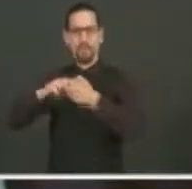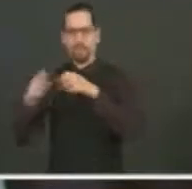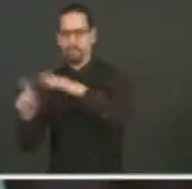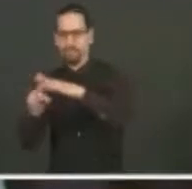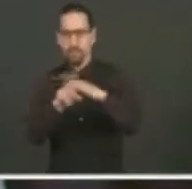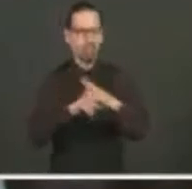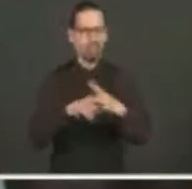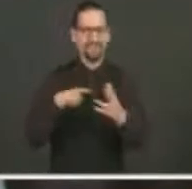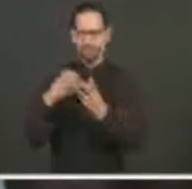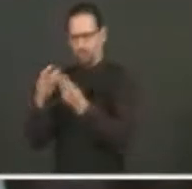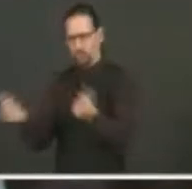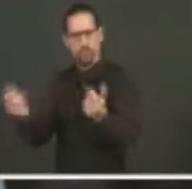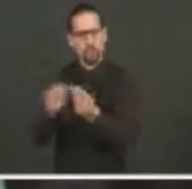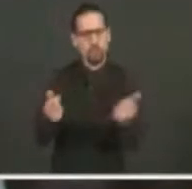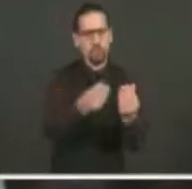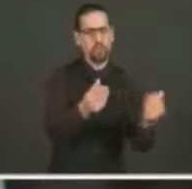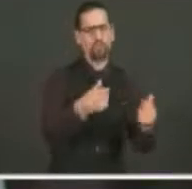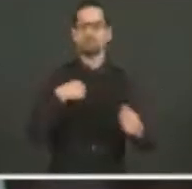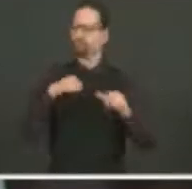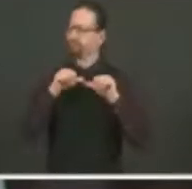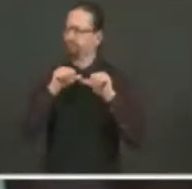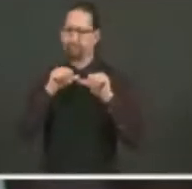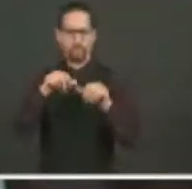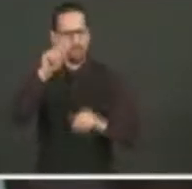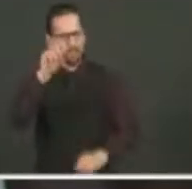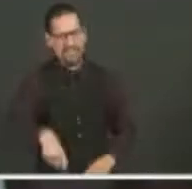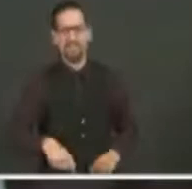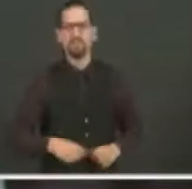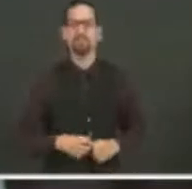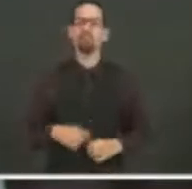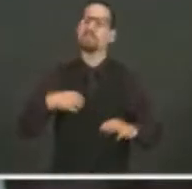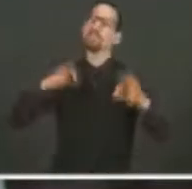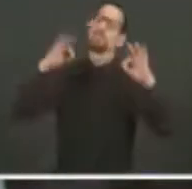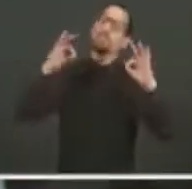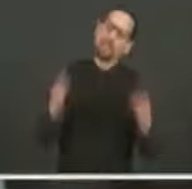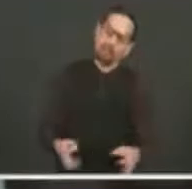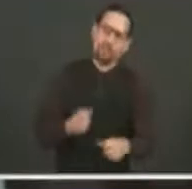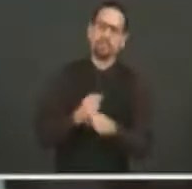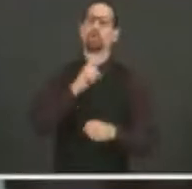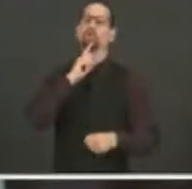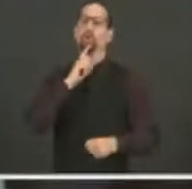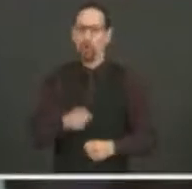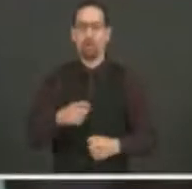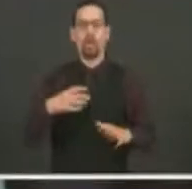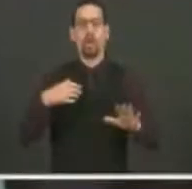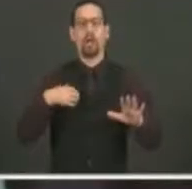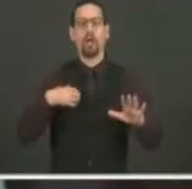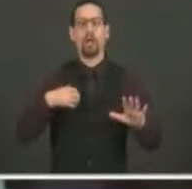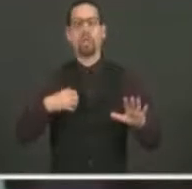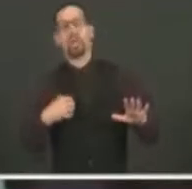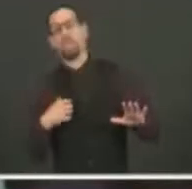creative, and we're going to be decisive. We're going to make decisions, and if we have to change them,